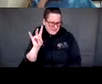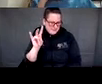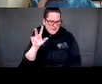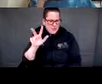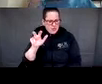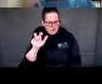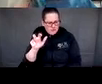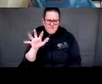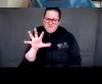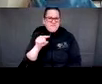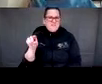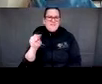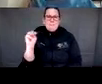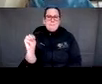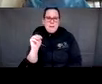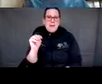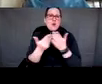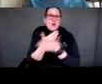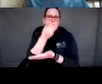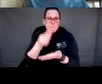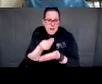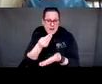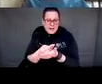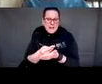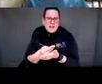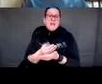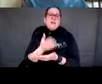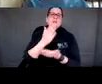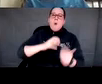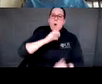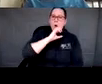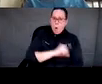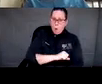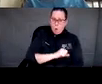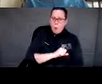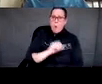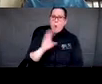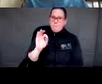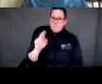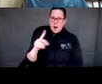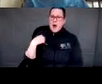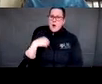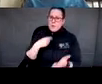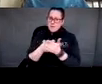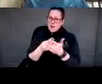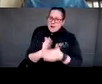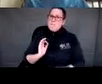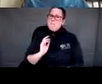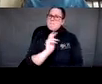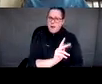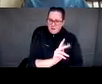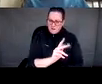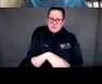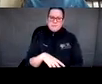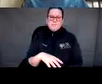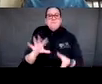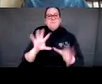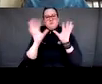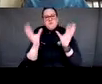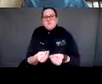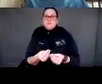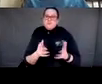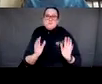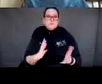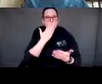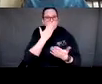350 some million in new money. We did refund some old bonds that we had outstanding for the university. All in all, we had a very